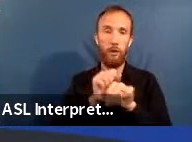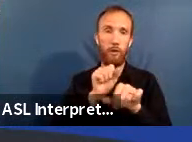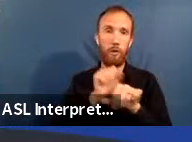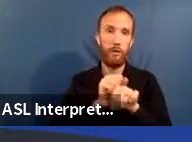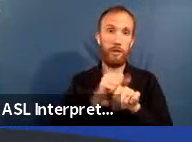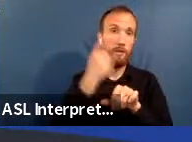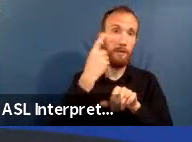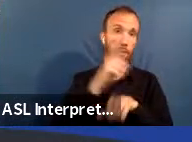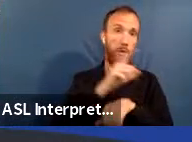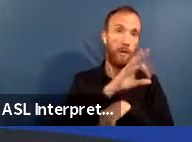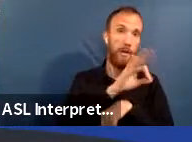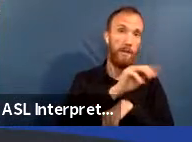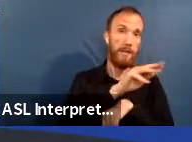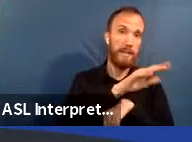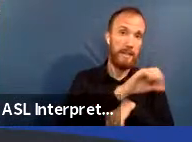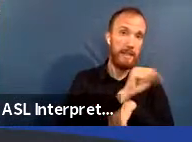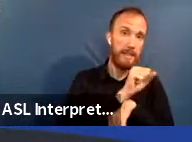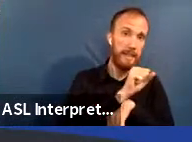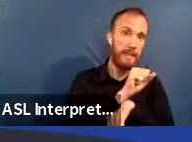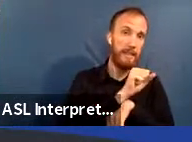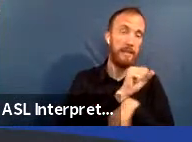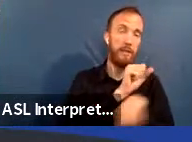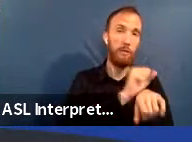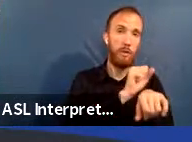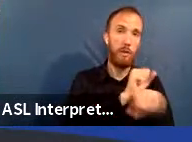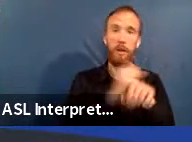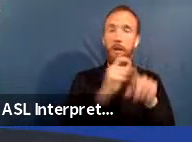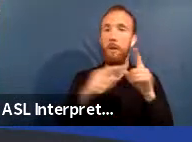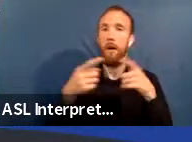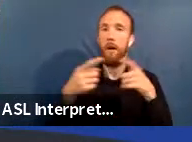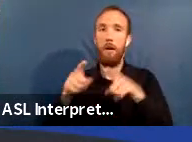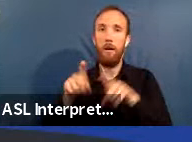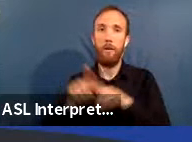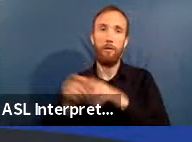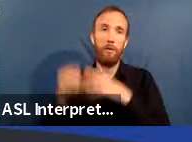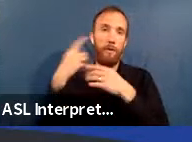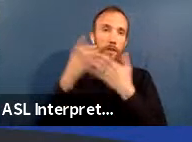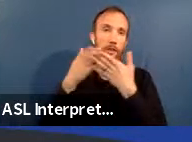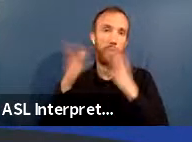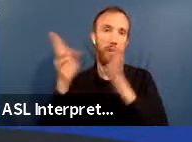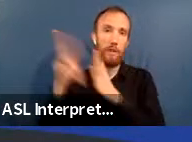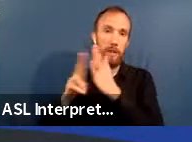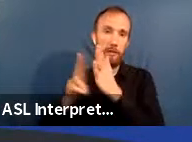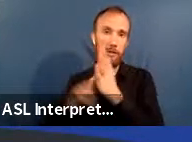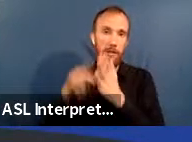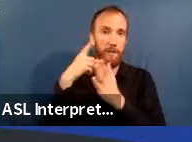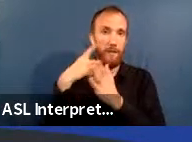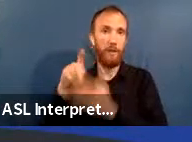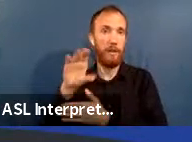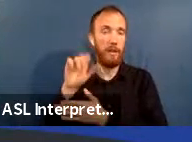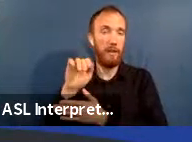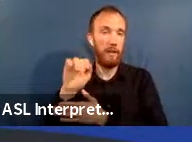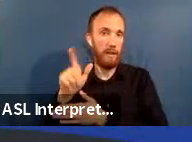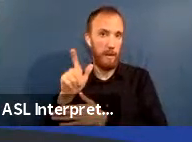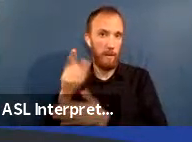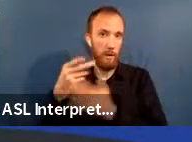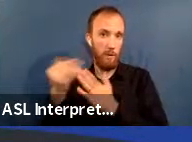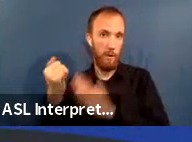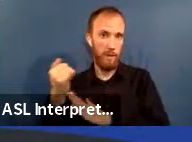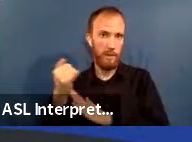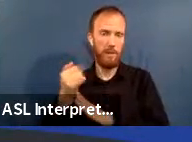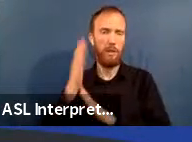the general contractor on the capital side. So both of those will have solicitations this summer. So again, if they visit